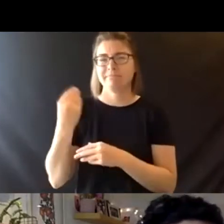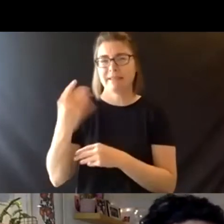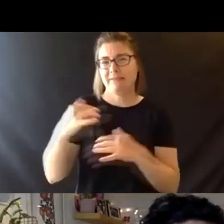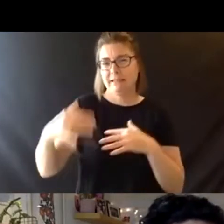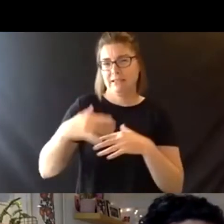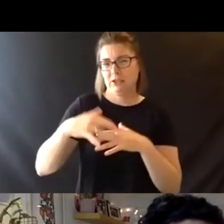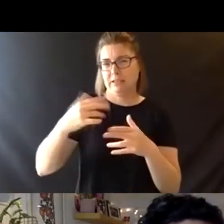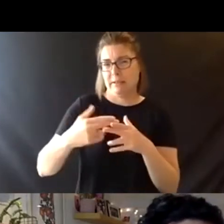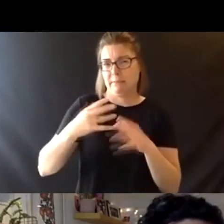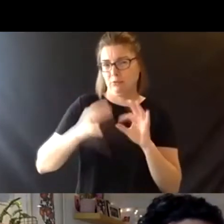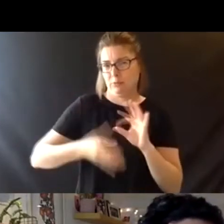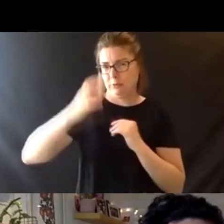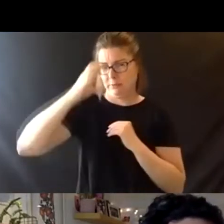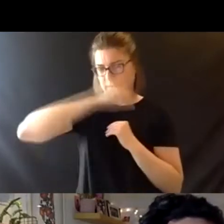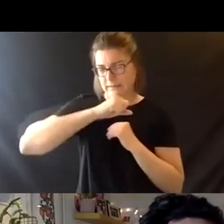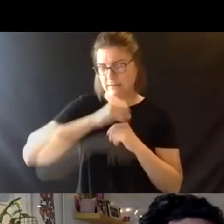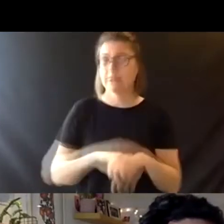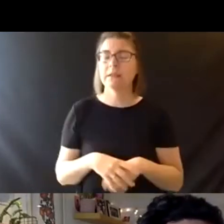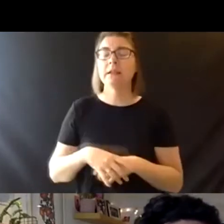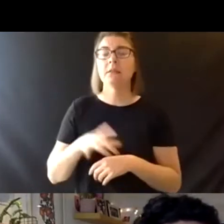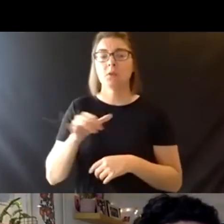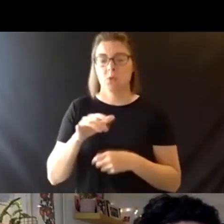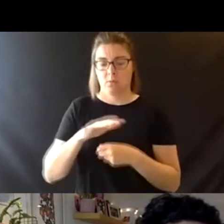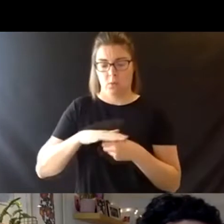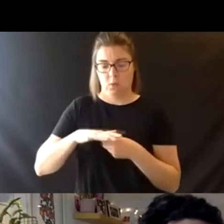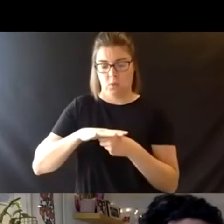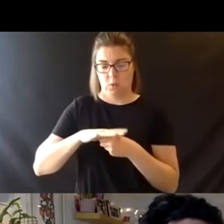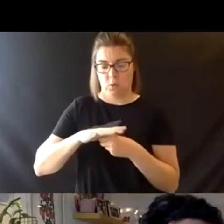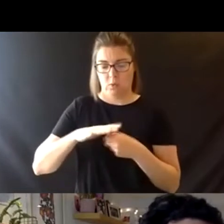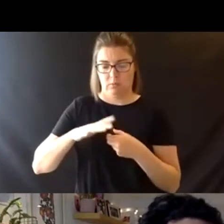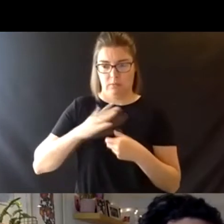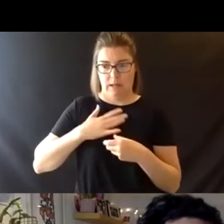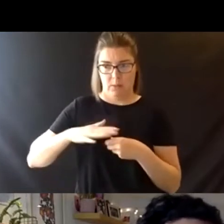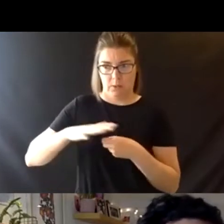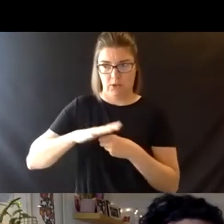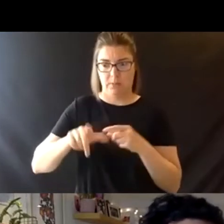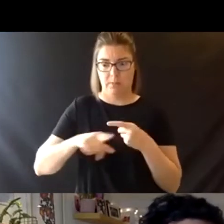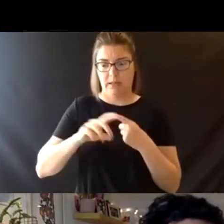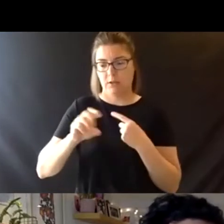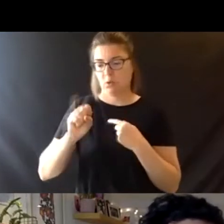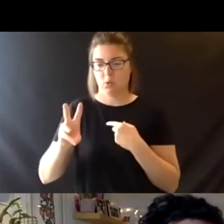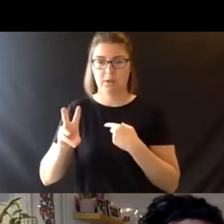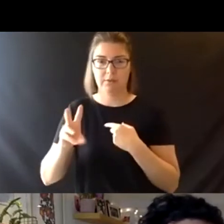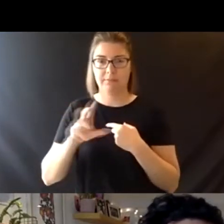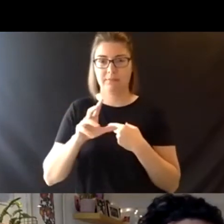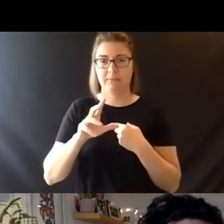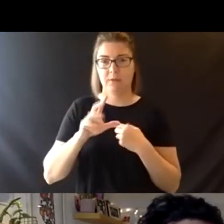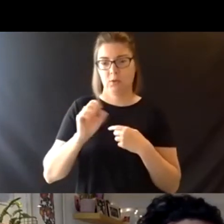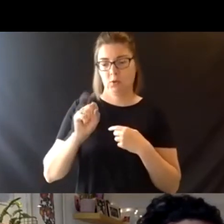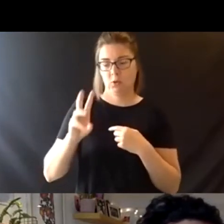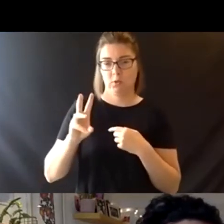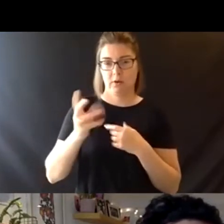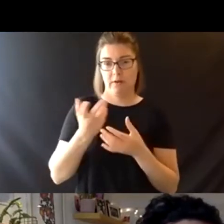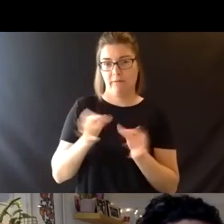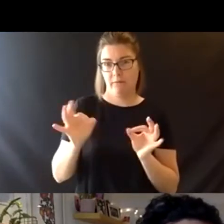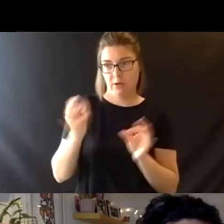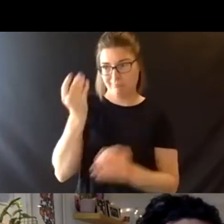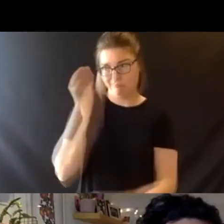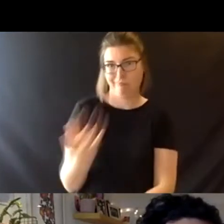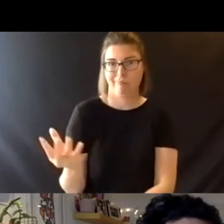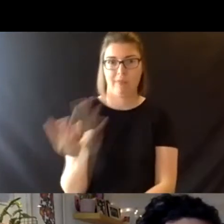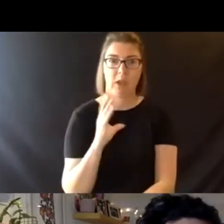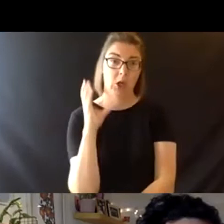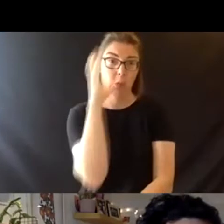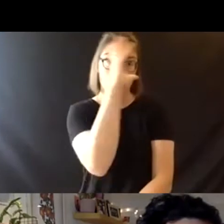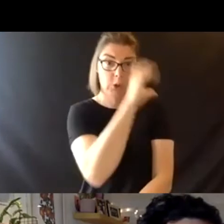briefly capturing my social location in the profession of social work, I also don't like to give social work a free pass and just assuming